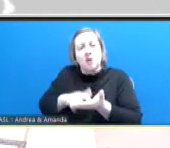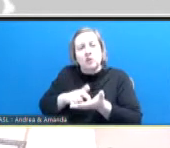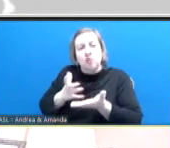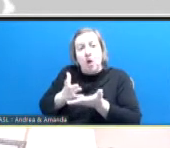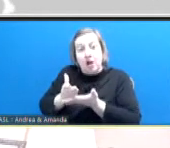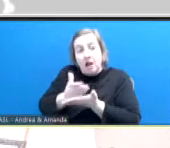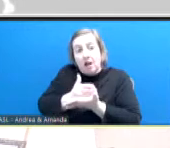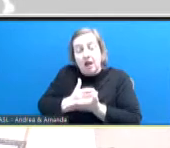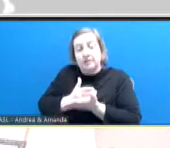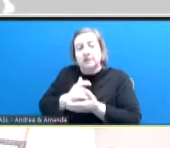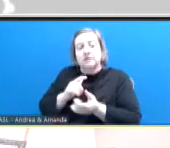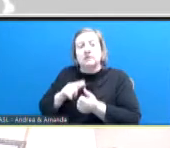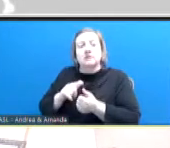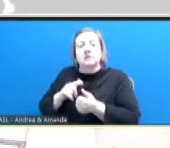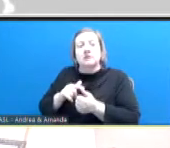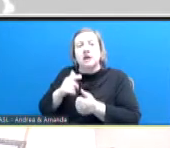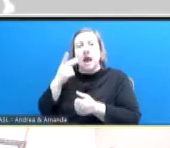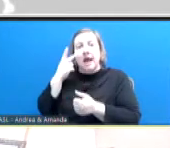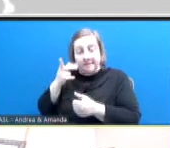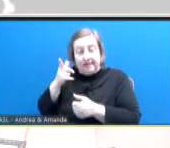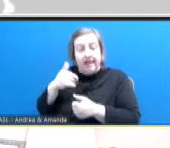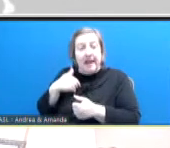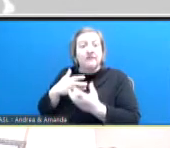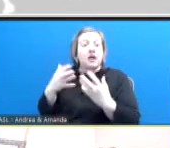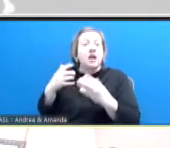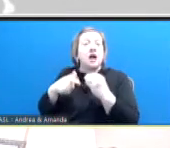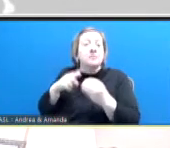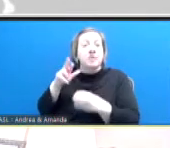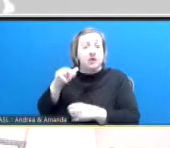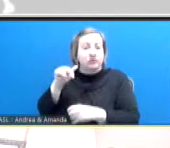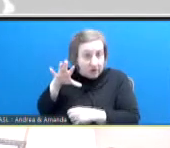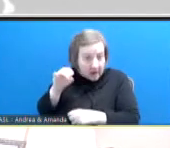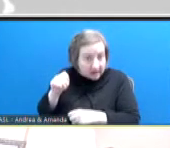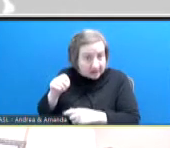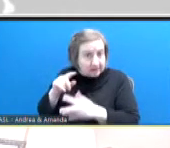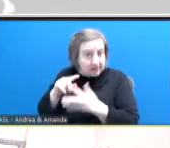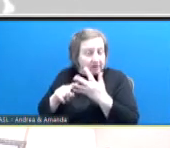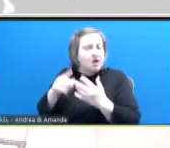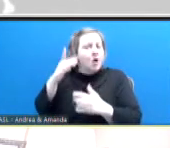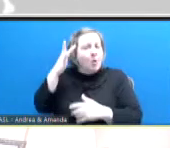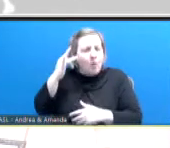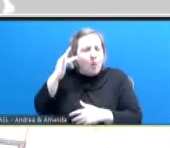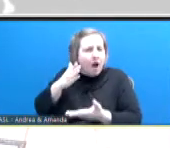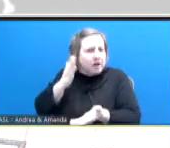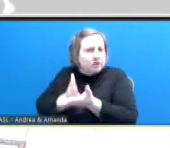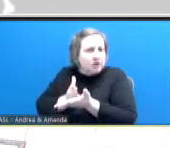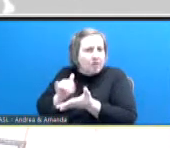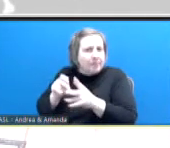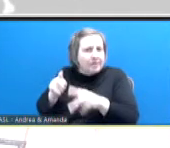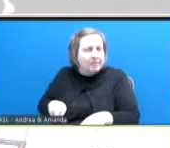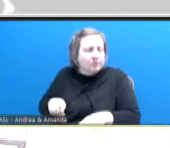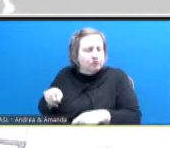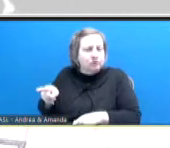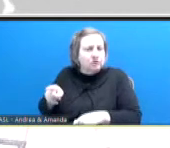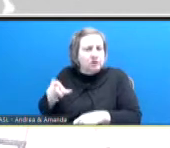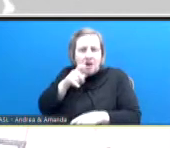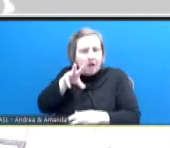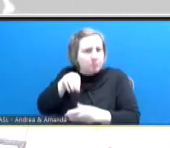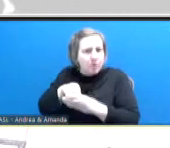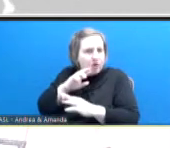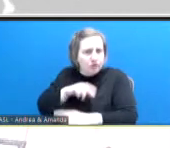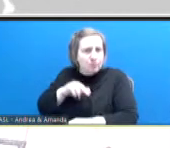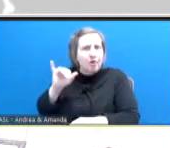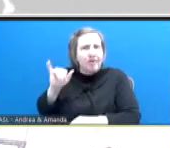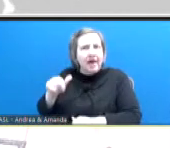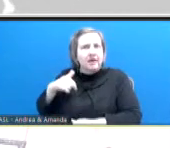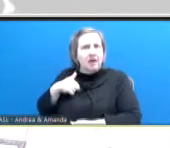so it's what I see that they have a lot about the race, but why people are getting stopped is not part of these reports. And that's what